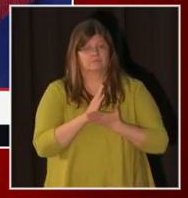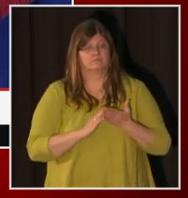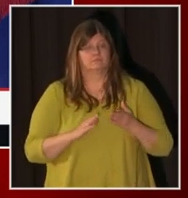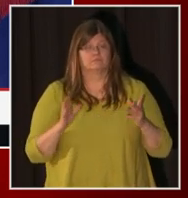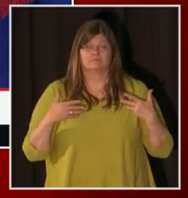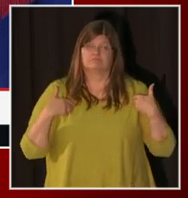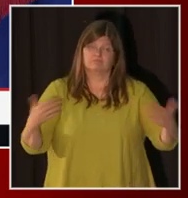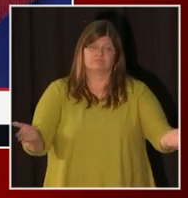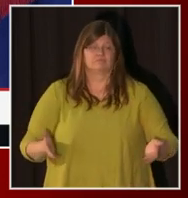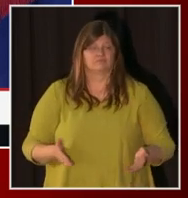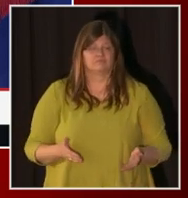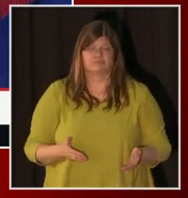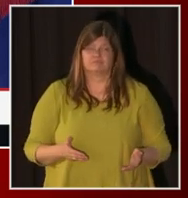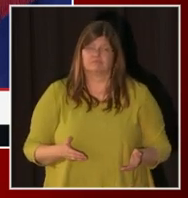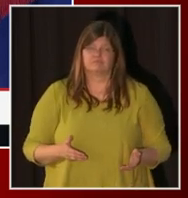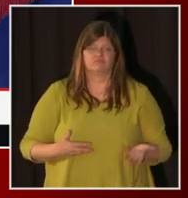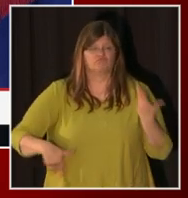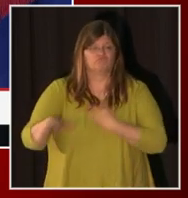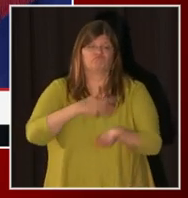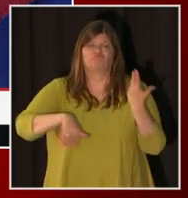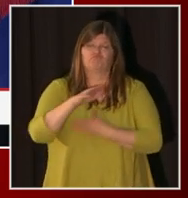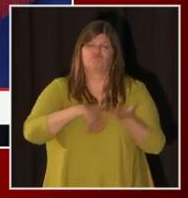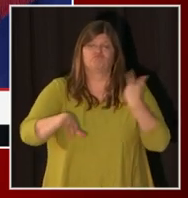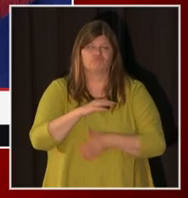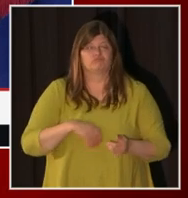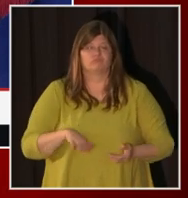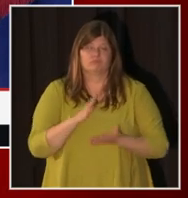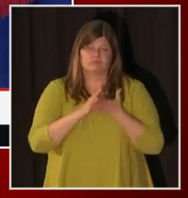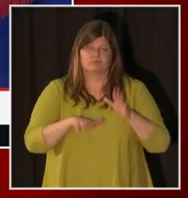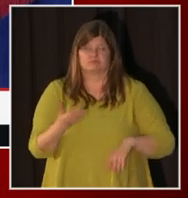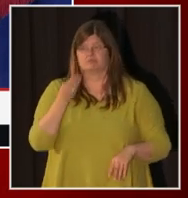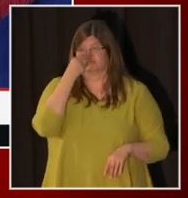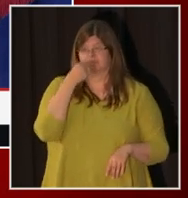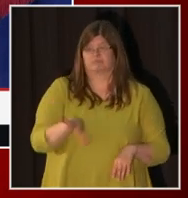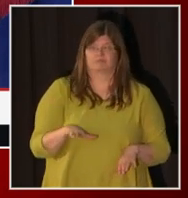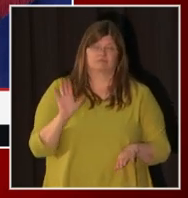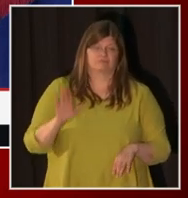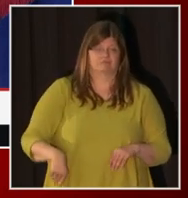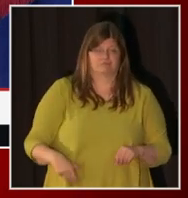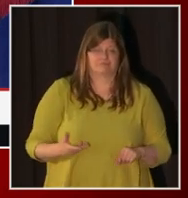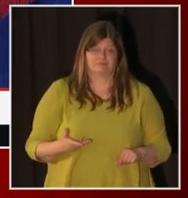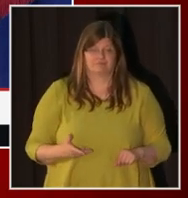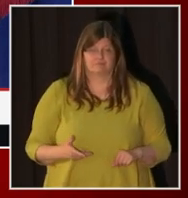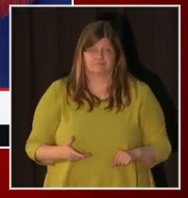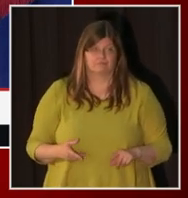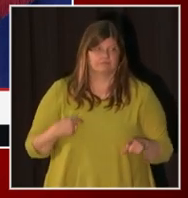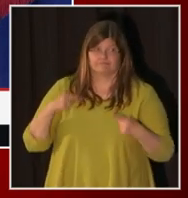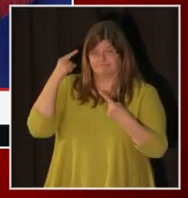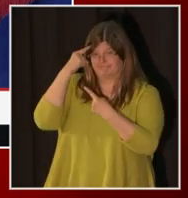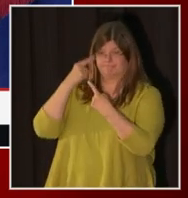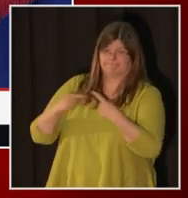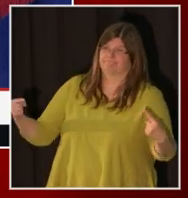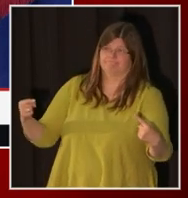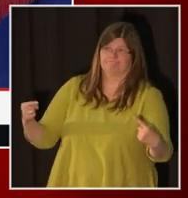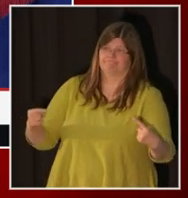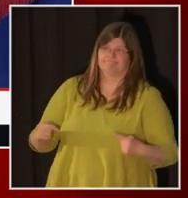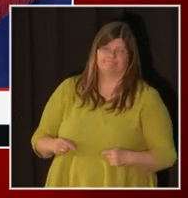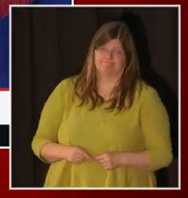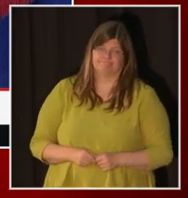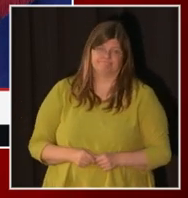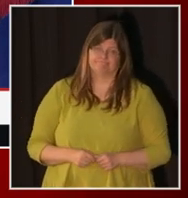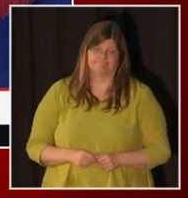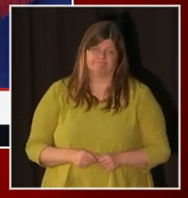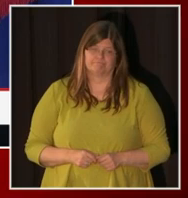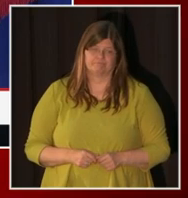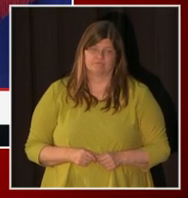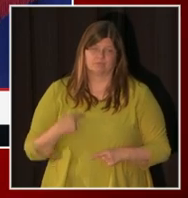hear this kind of rhetoric? I don't agree with that. I mean, it's shocking in some